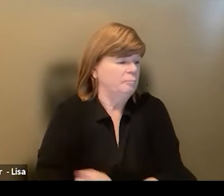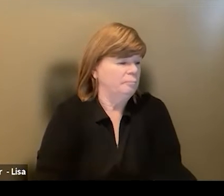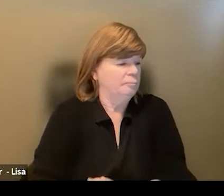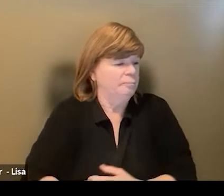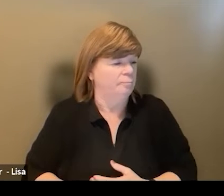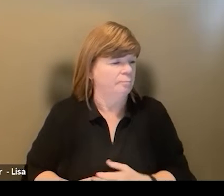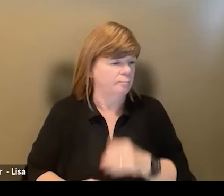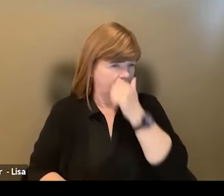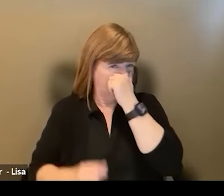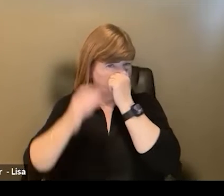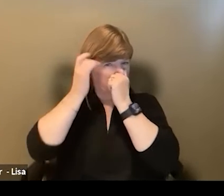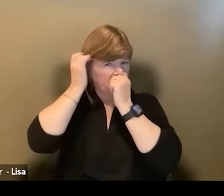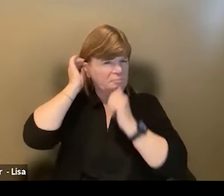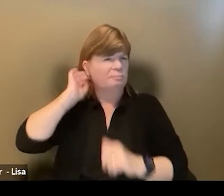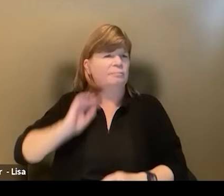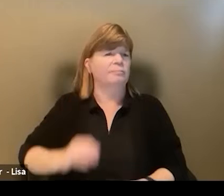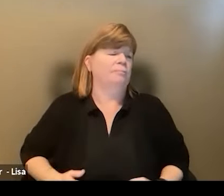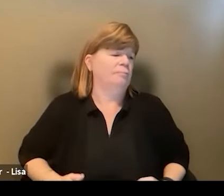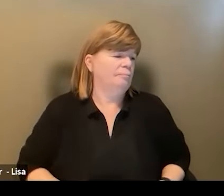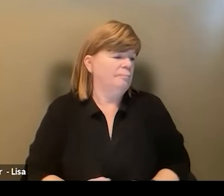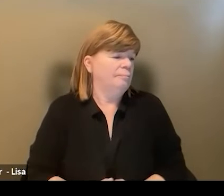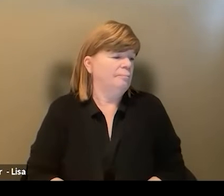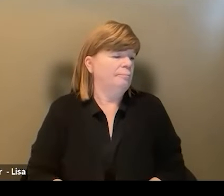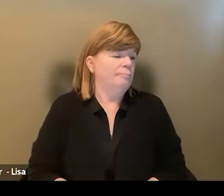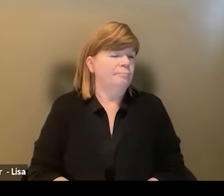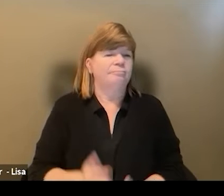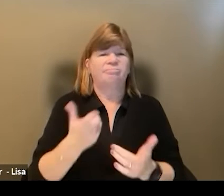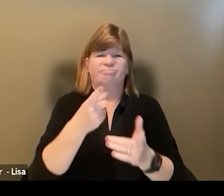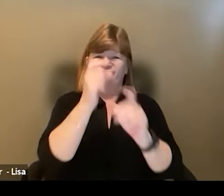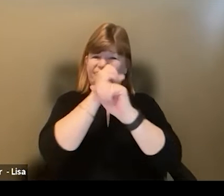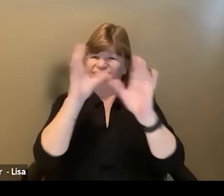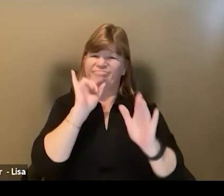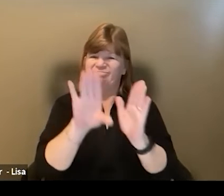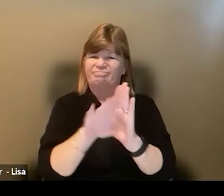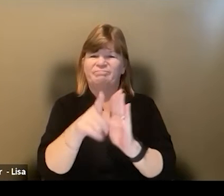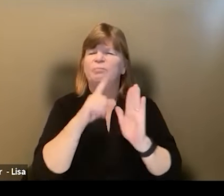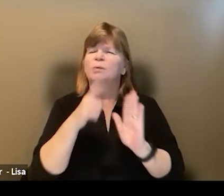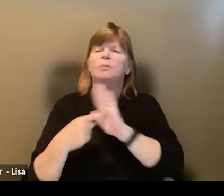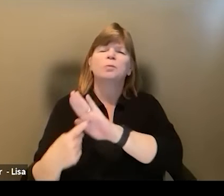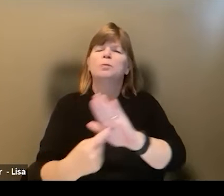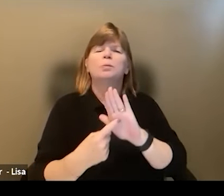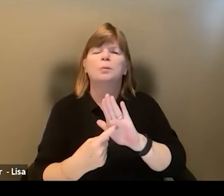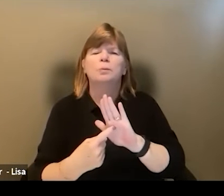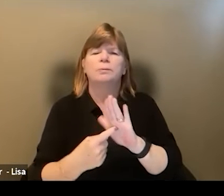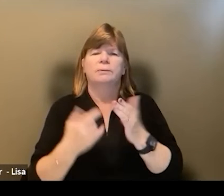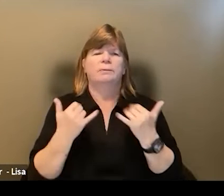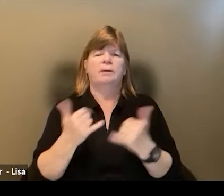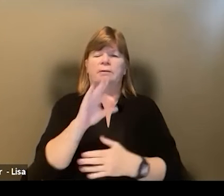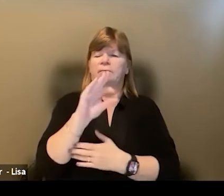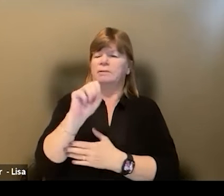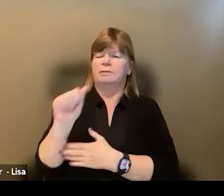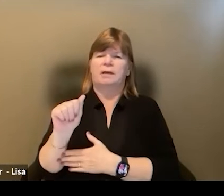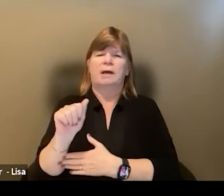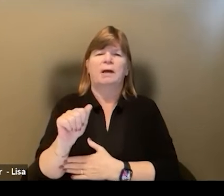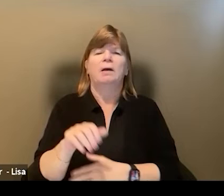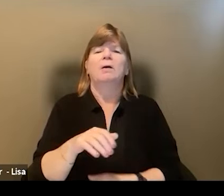So currently looking at this image is really just a reflection of what our FSSA home